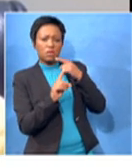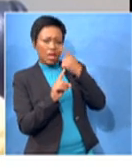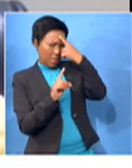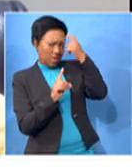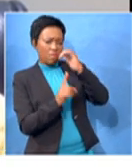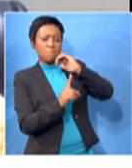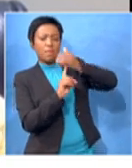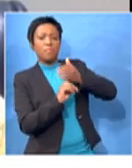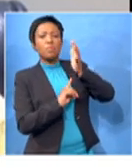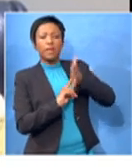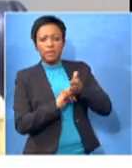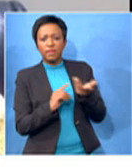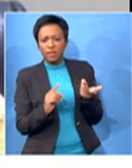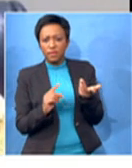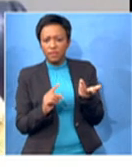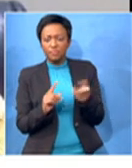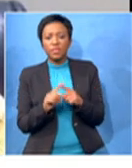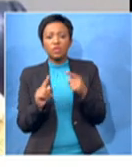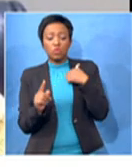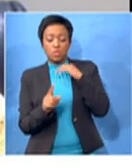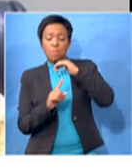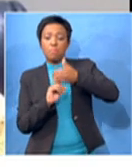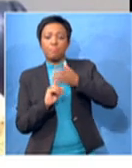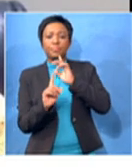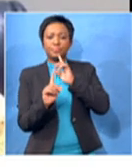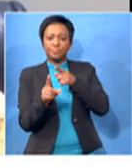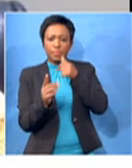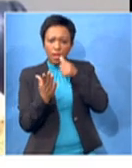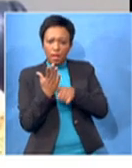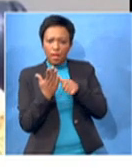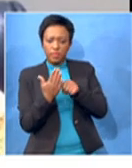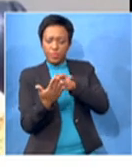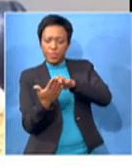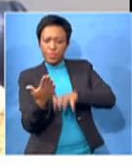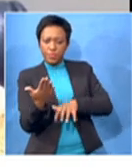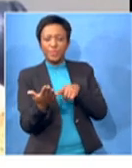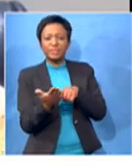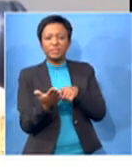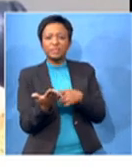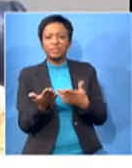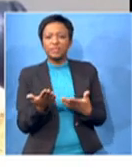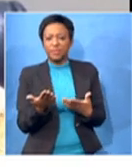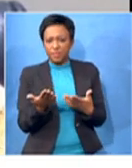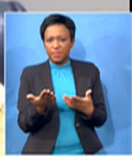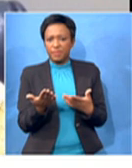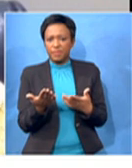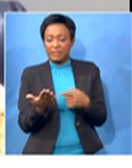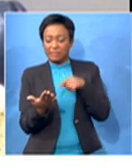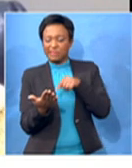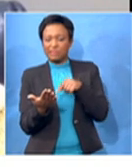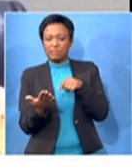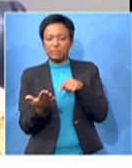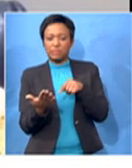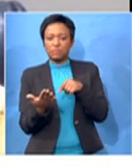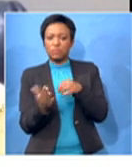violence, right? And that protection order is sacrosanct because it's a law